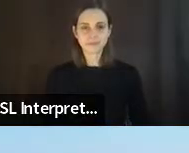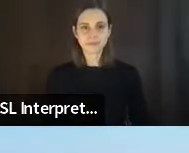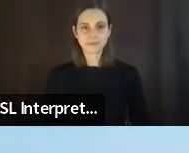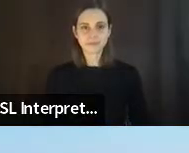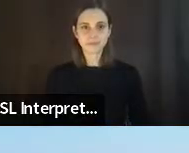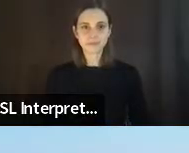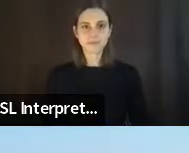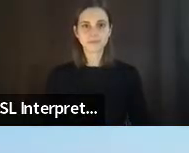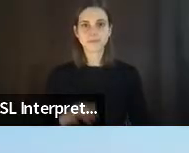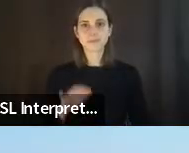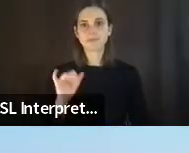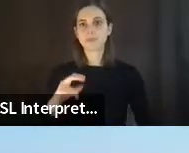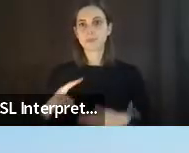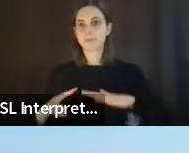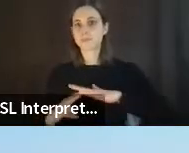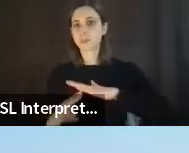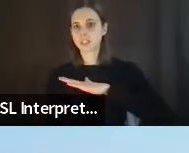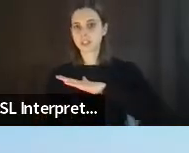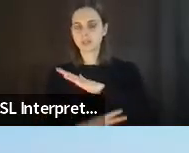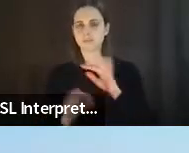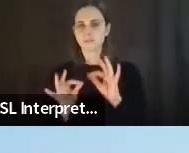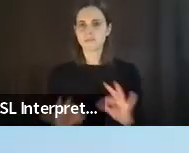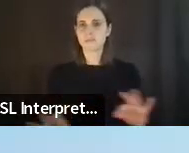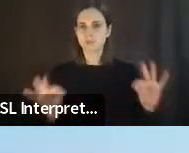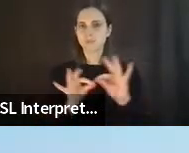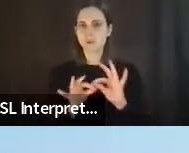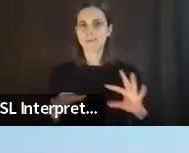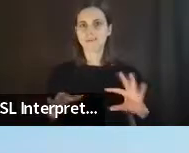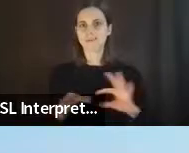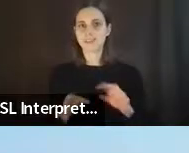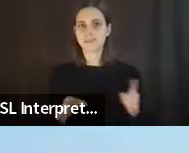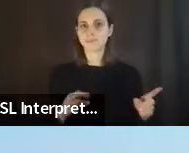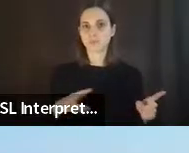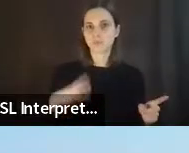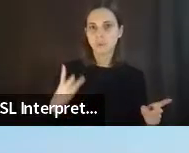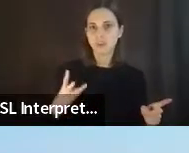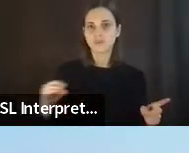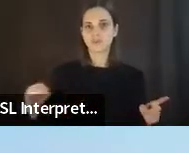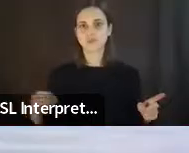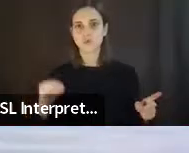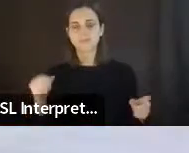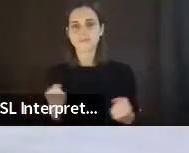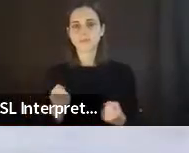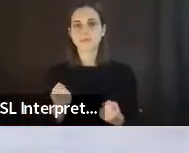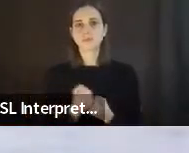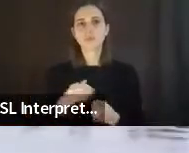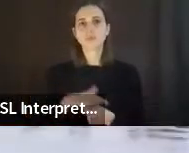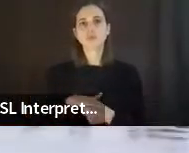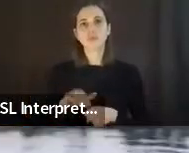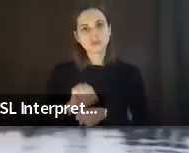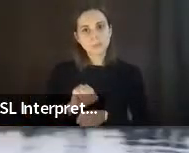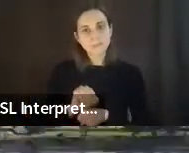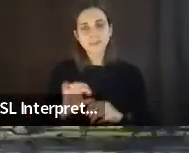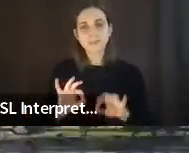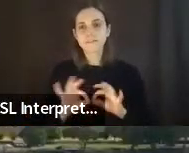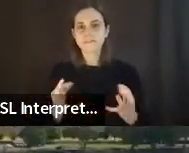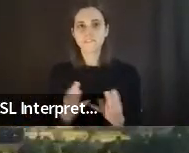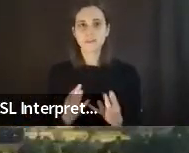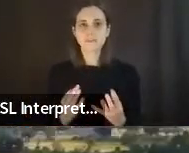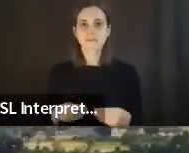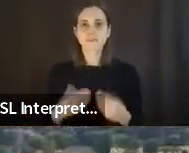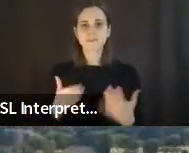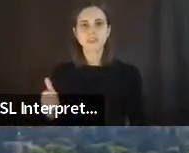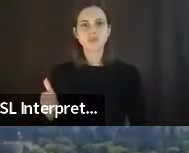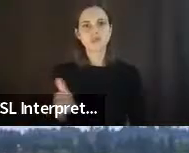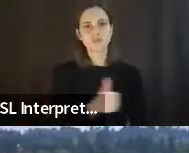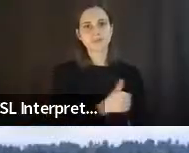The Interstate Bridge provides a critical connection between Oregon and Washington that supports local jobs and families and is a vital trade route for regional, national,